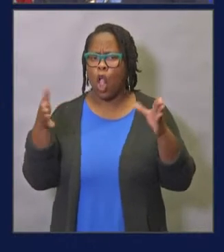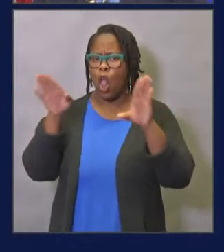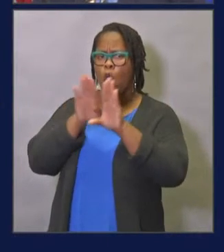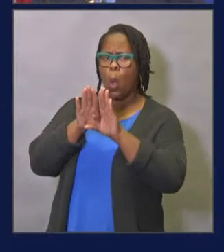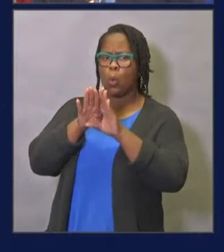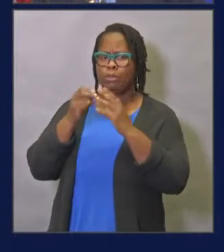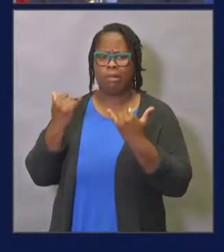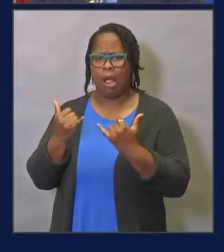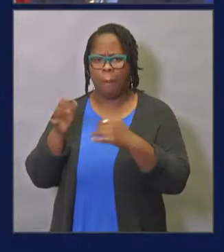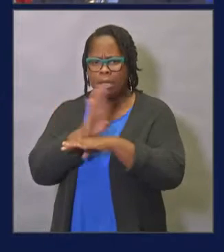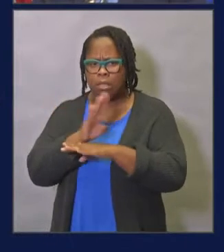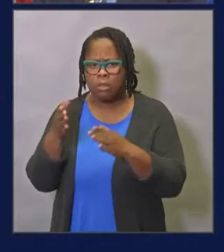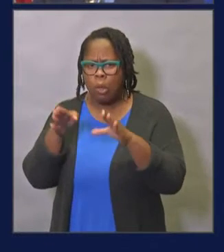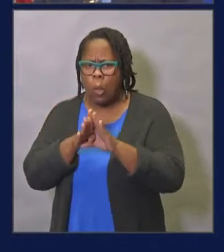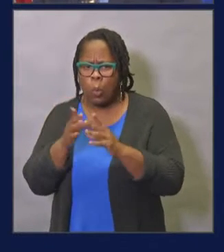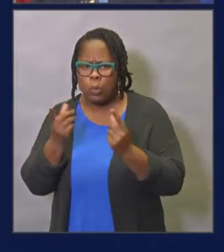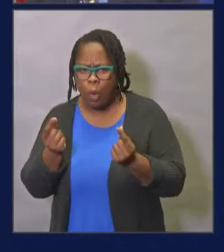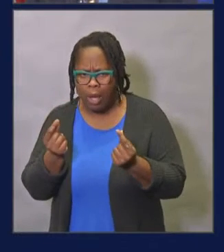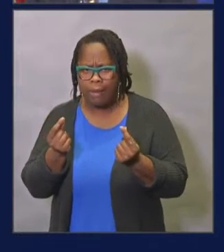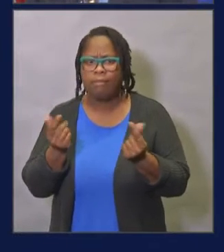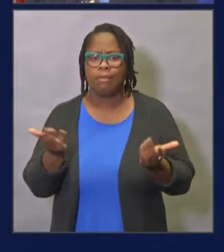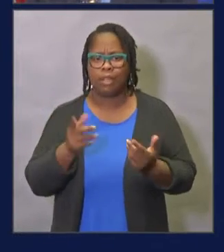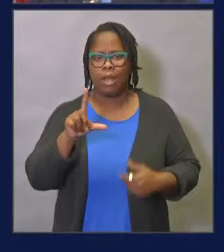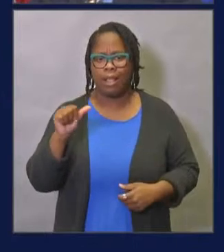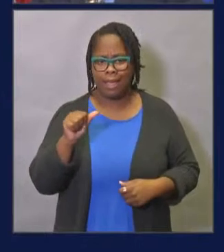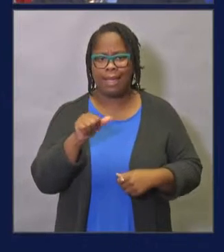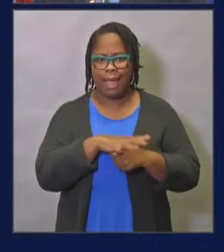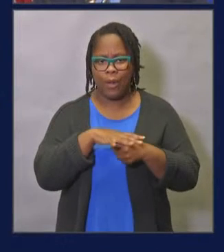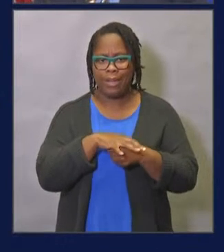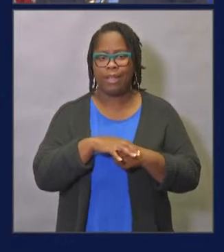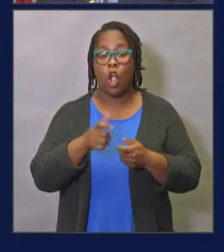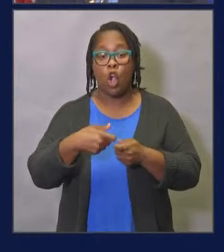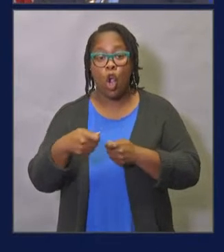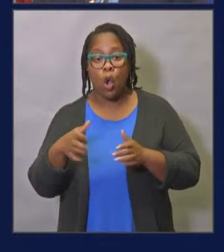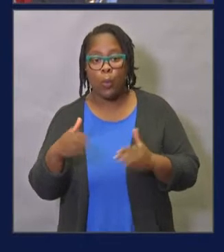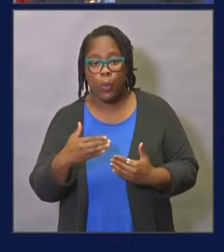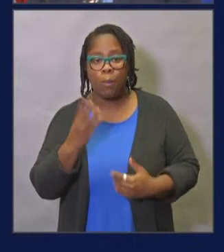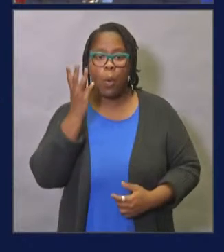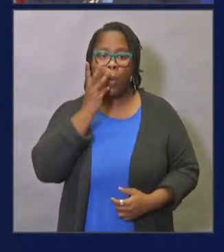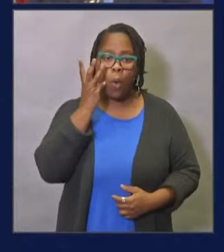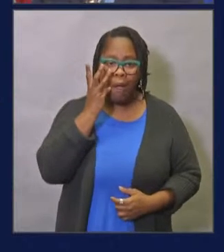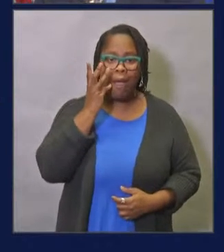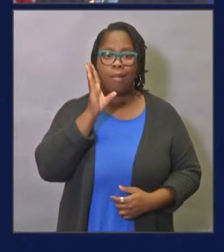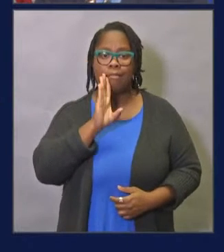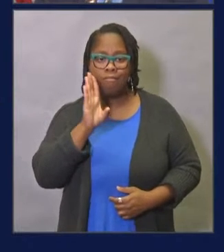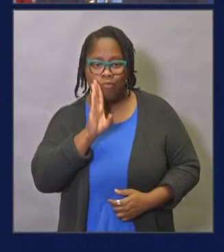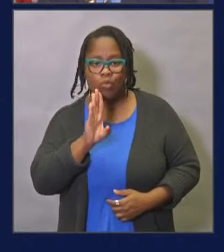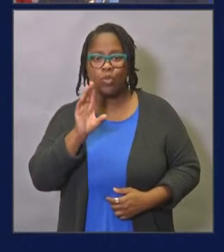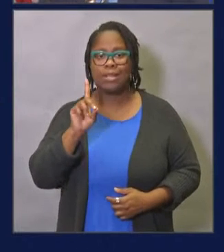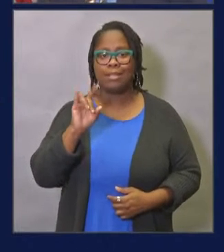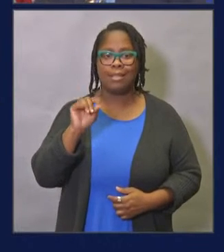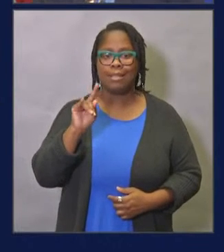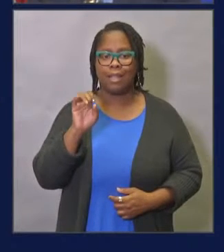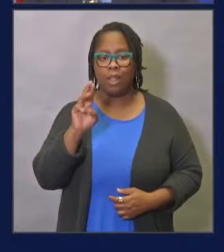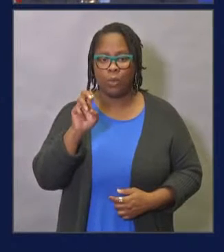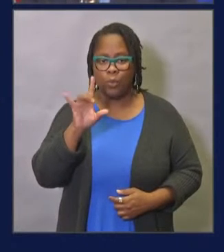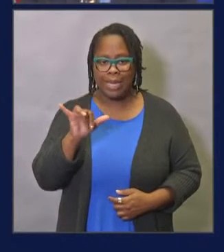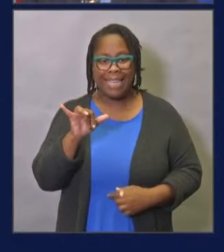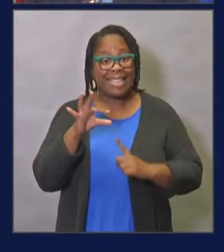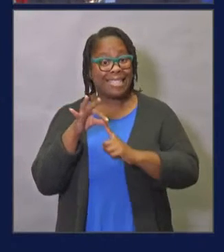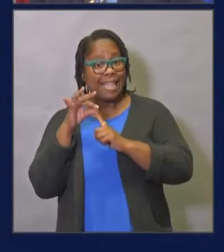this order here in LA County: card rooms, wineries, breweries, and distilleries, except for